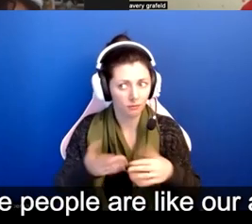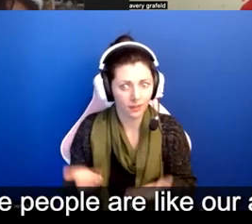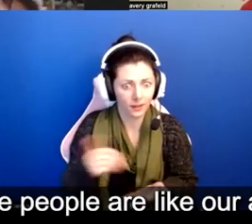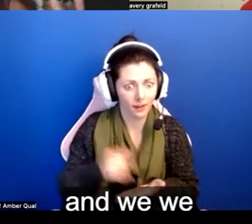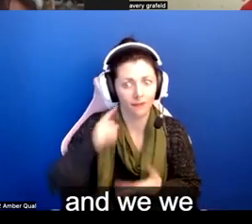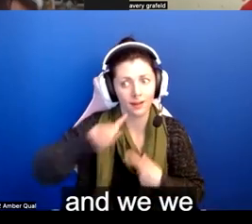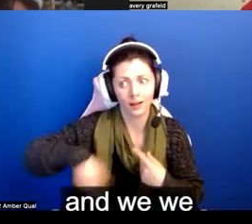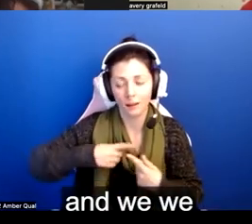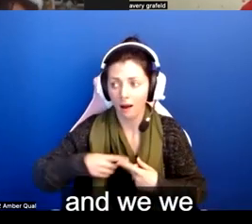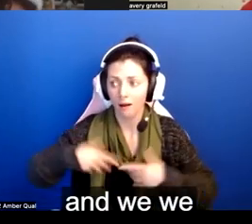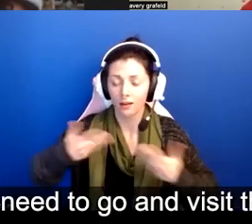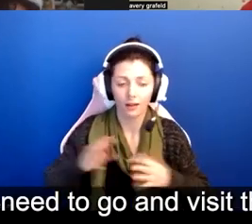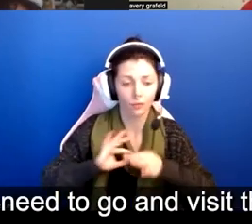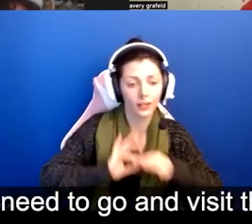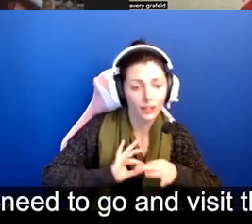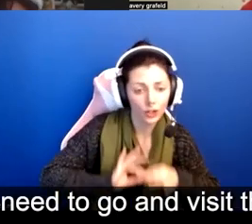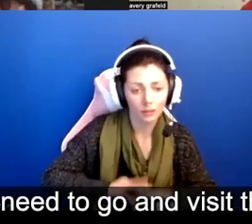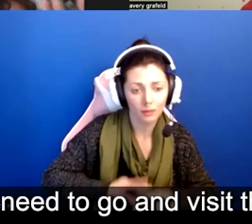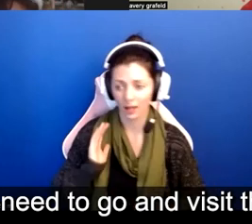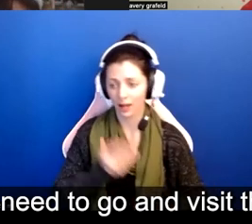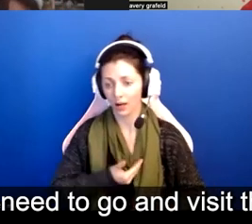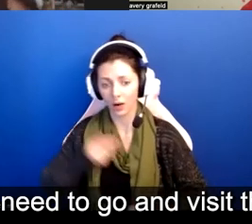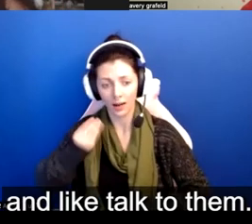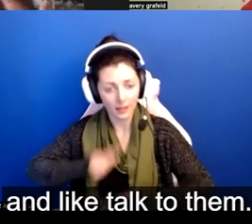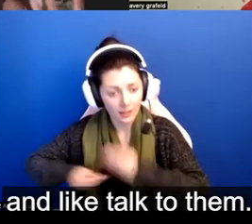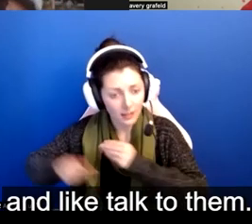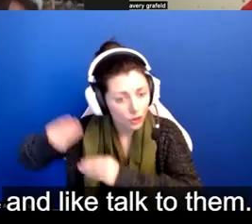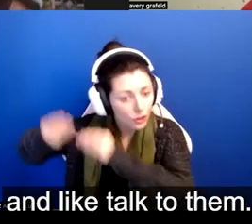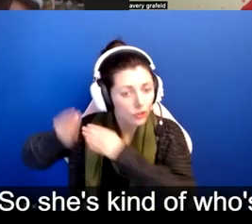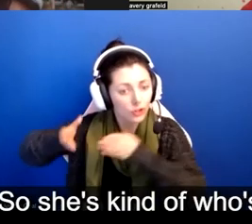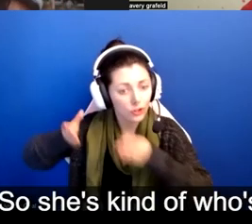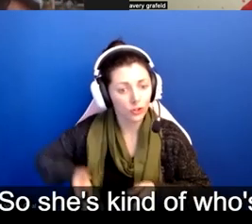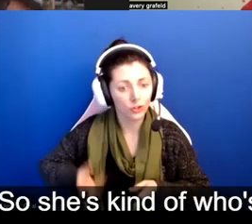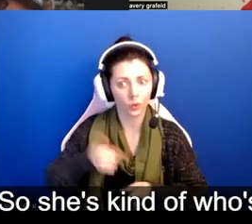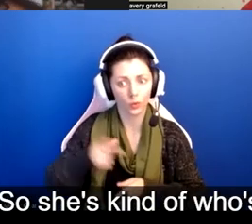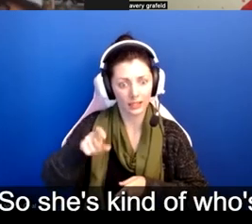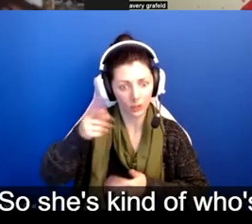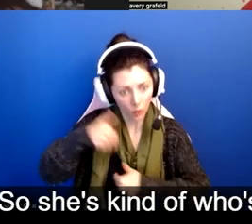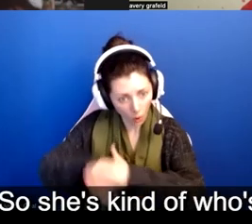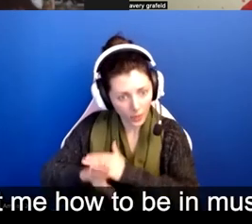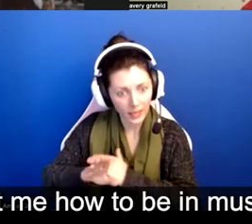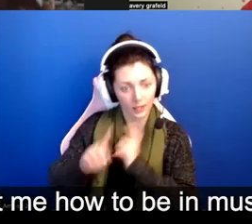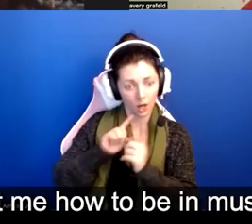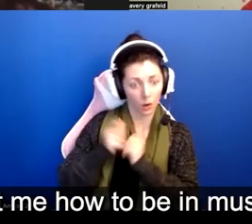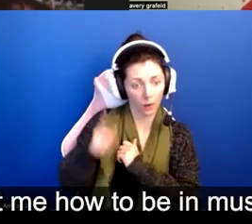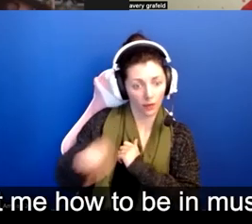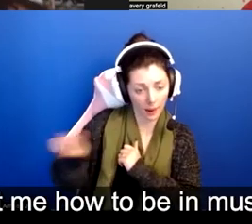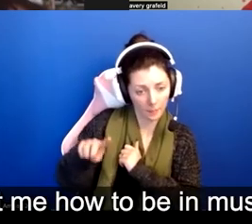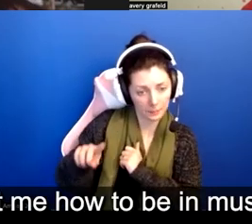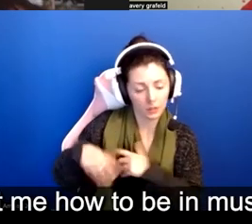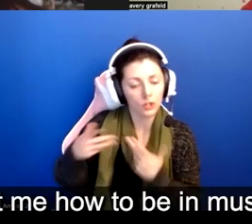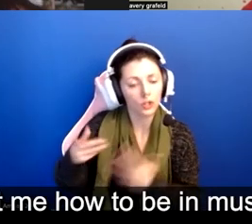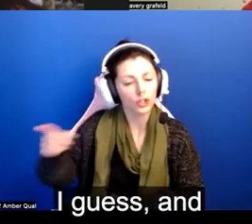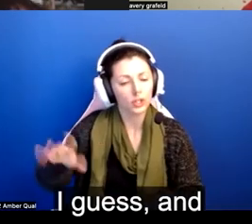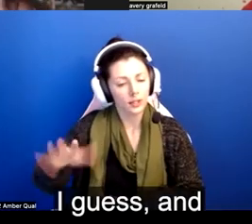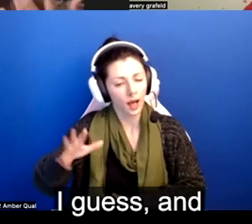our ancestors, and we need to go and visit them and like talk to them. So she's kind of who's taught me how to be